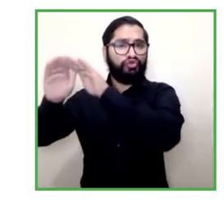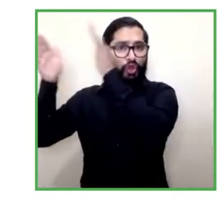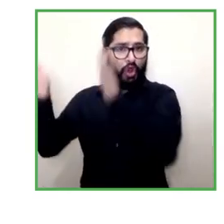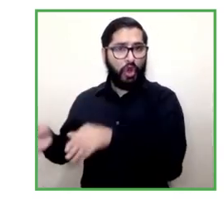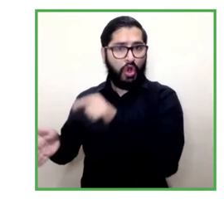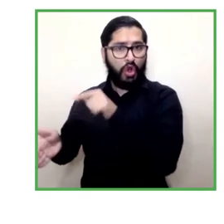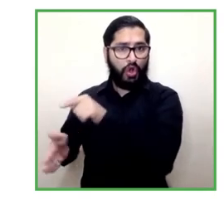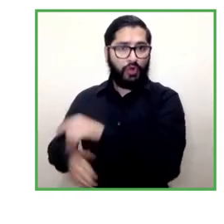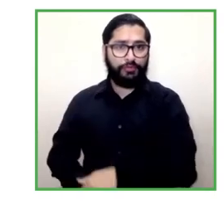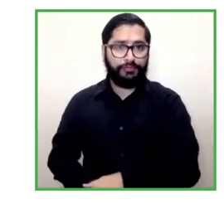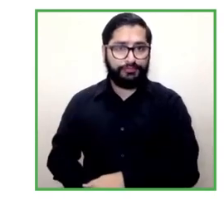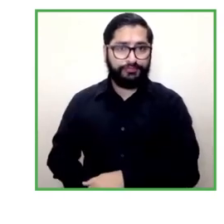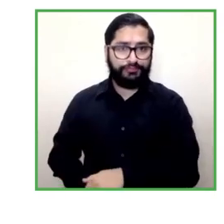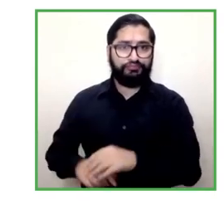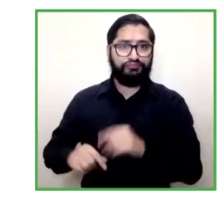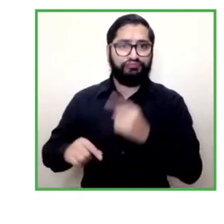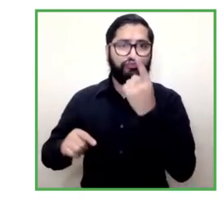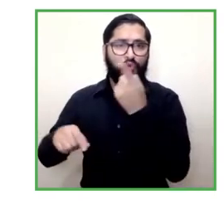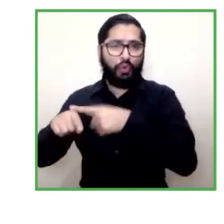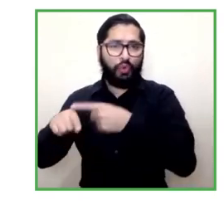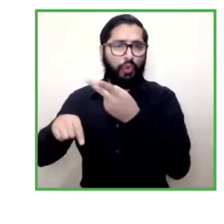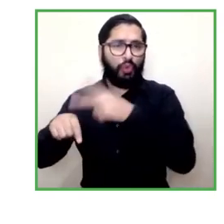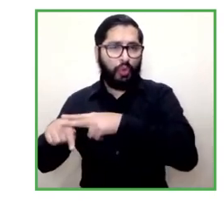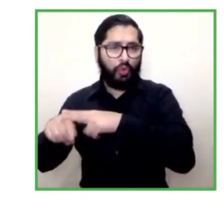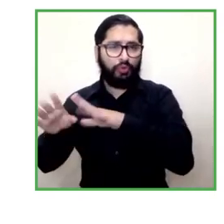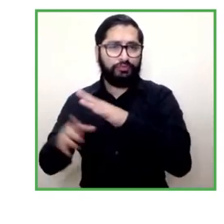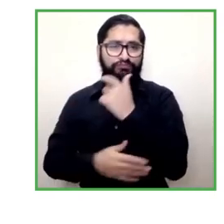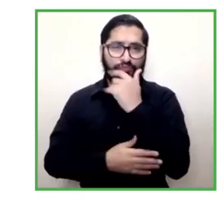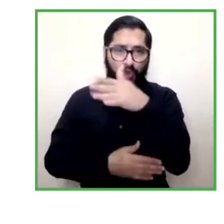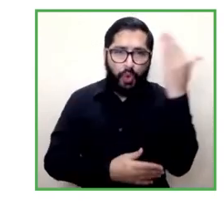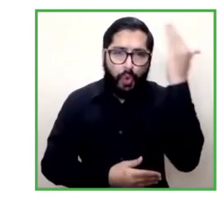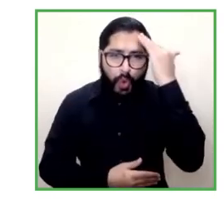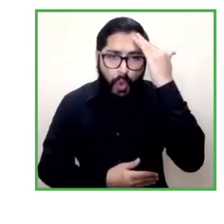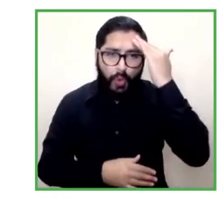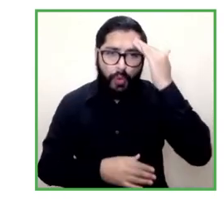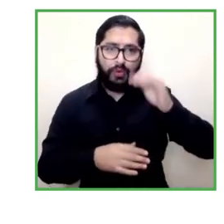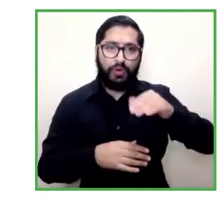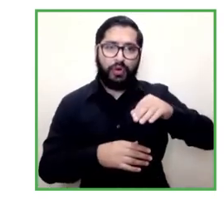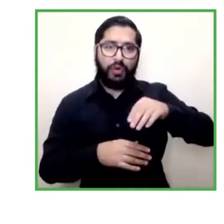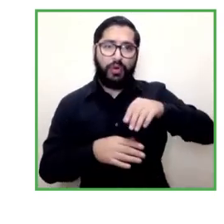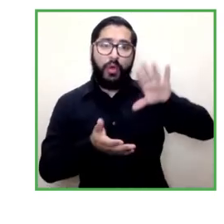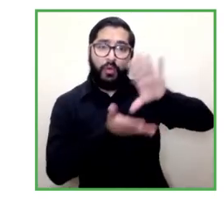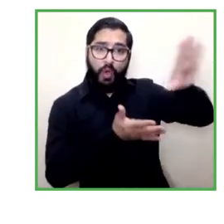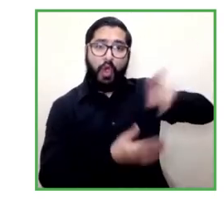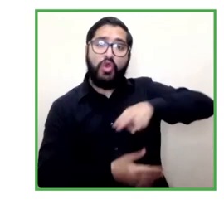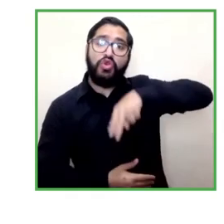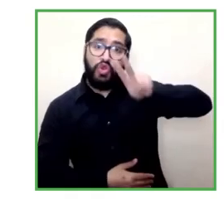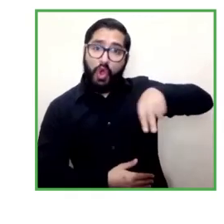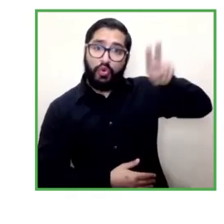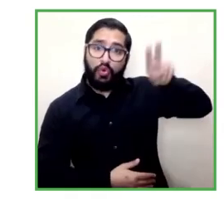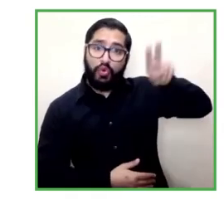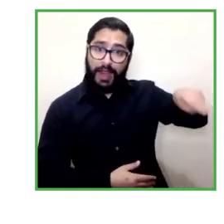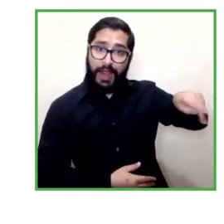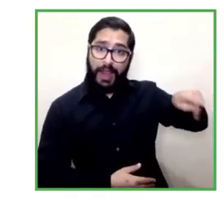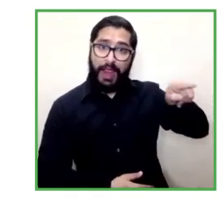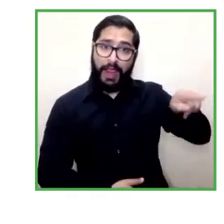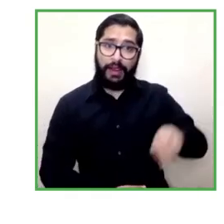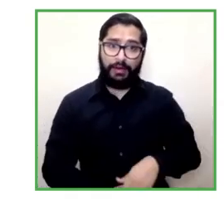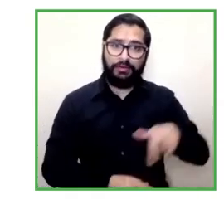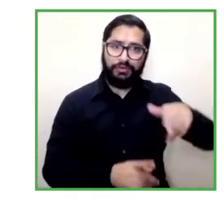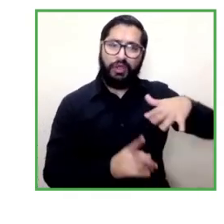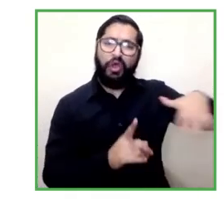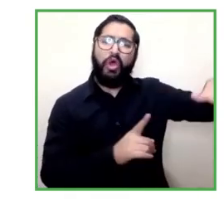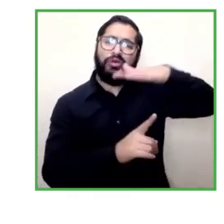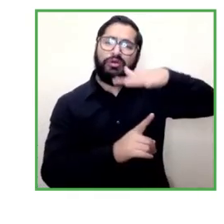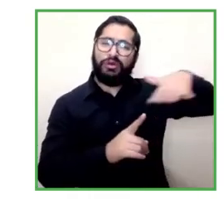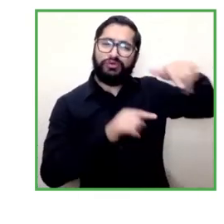Europe, and going into the context which we are now in, which would be China, India, Indonesia, and hopefully Latin America moving